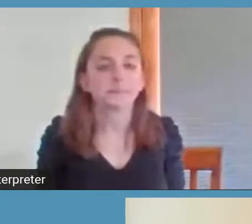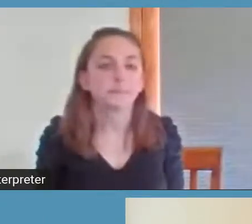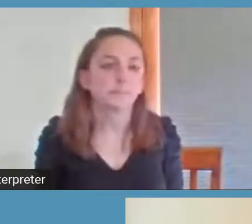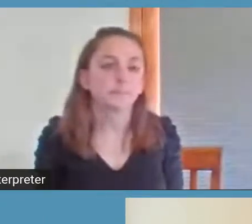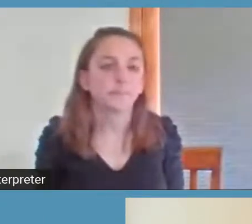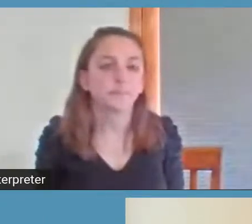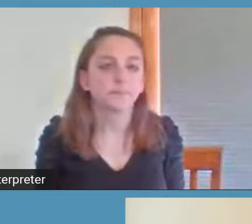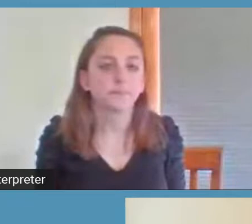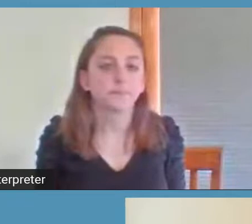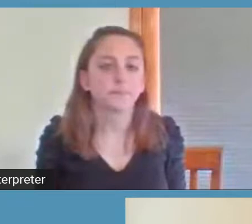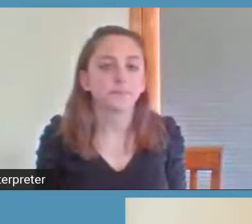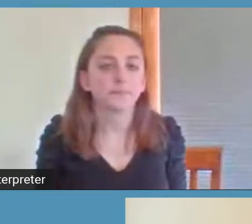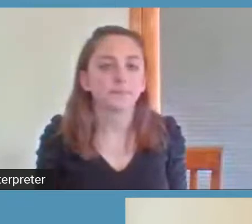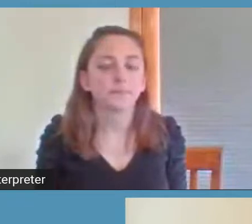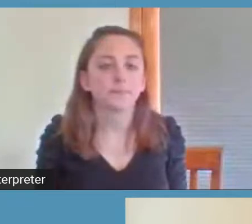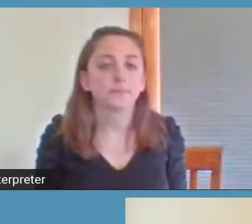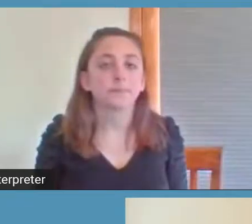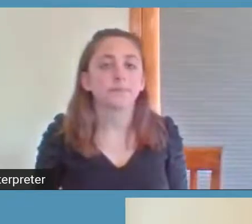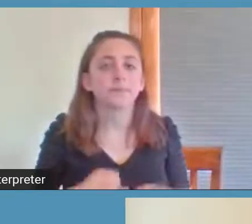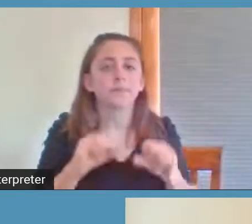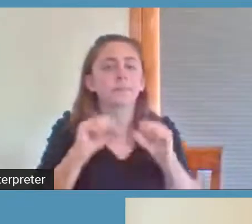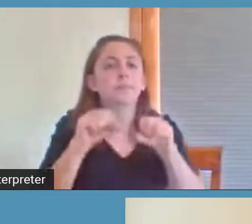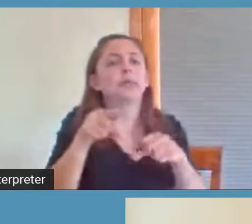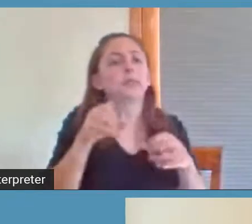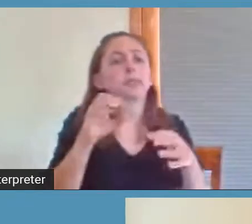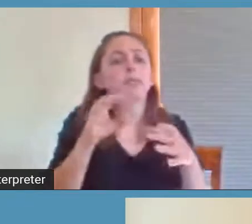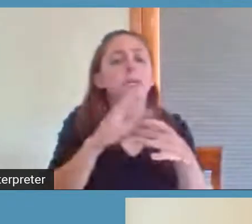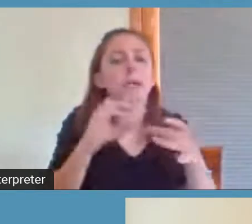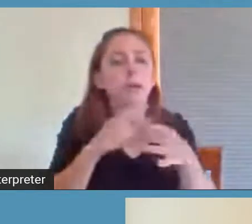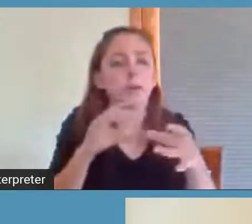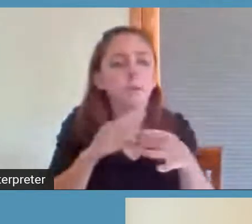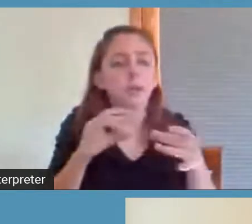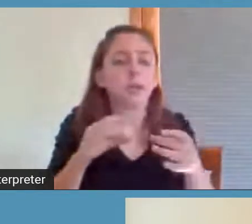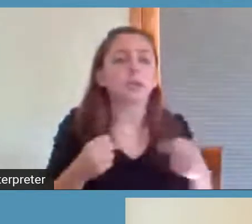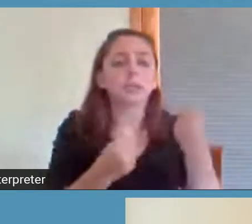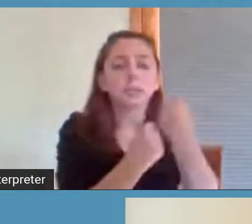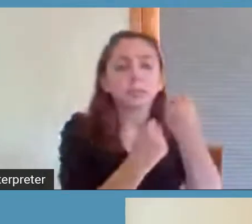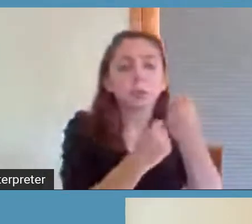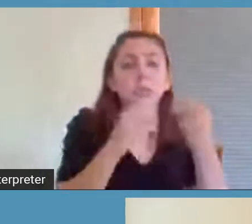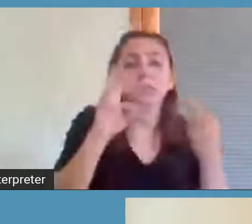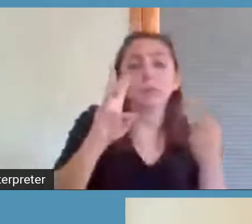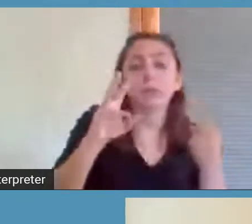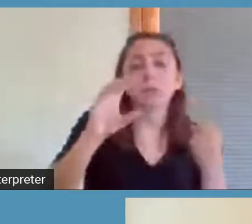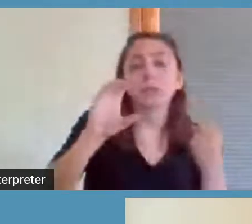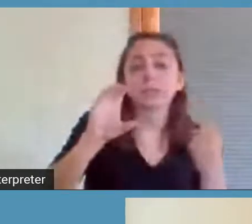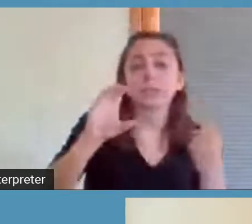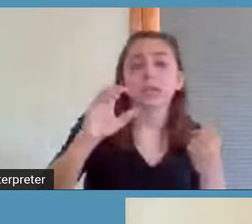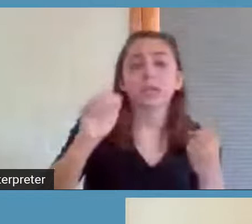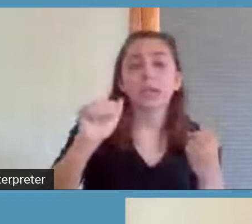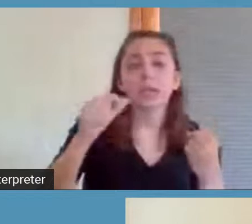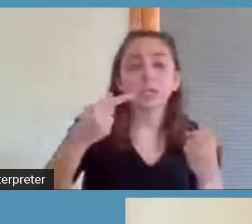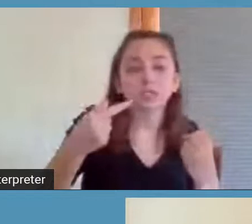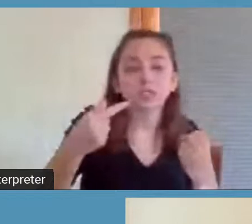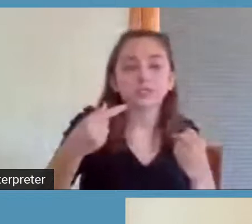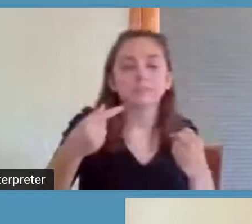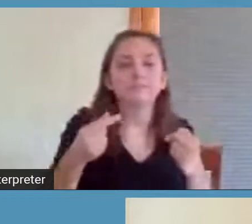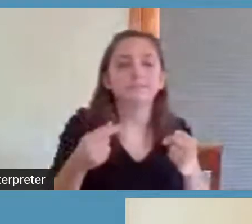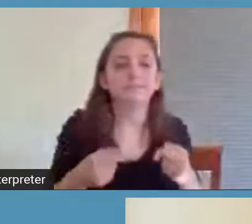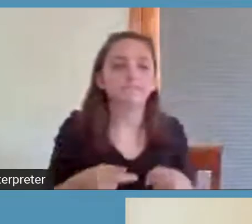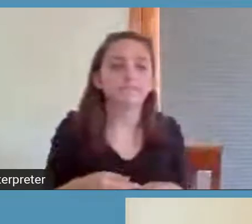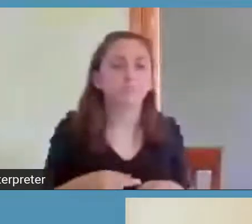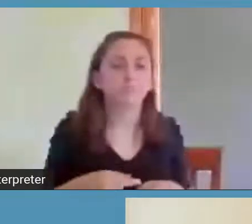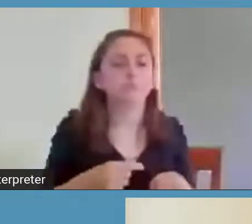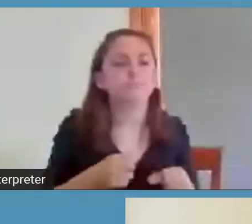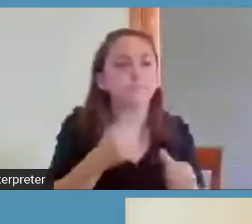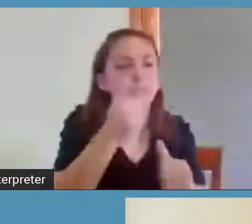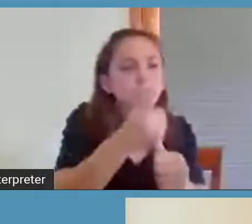Okay, can you please comment on the support of WCAG or ADA guidelines by each of these software products? Is